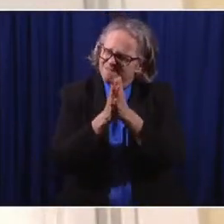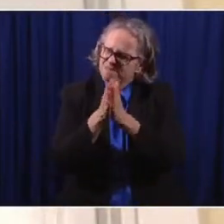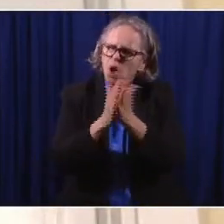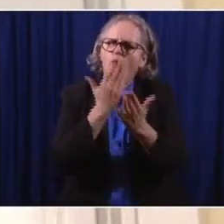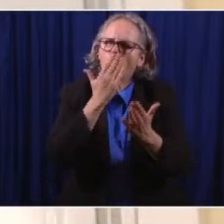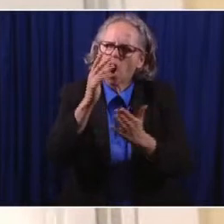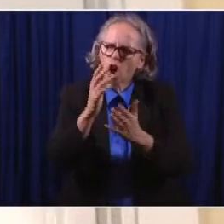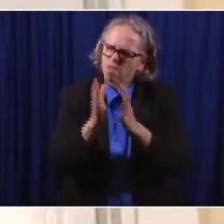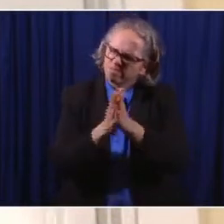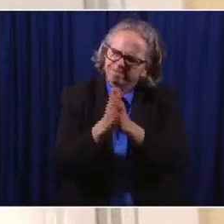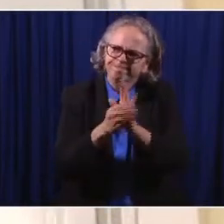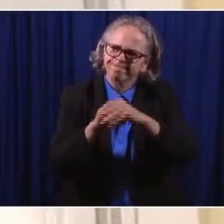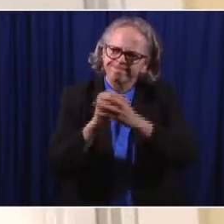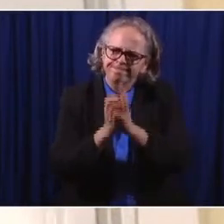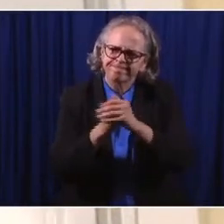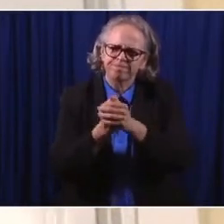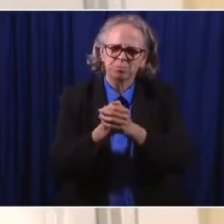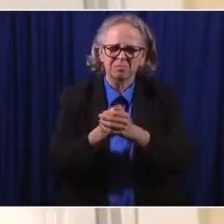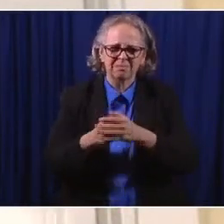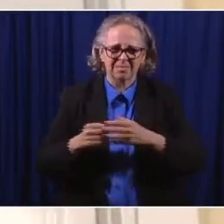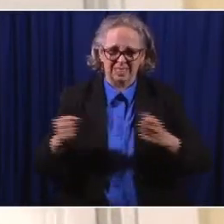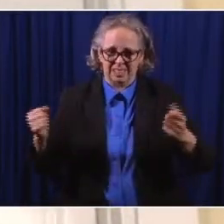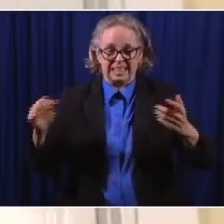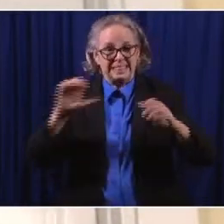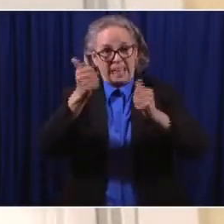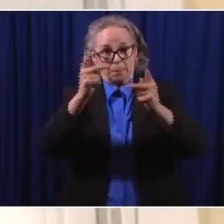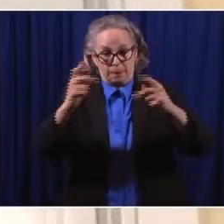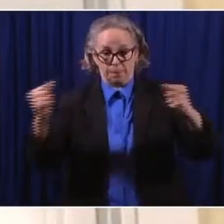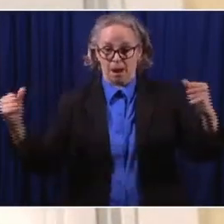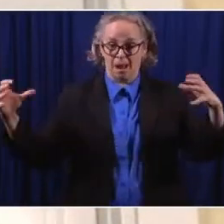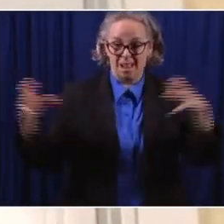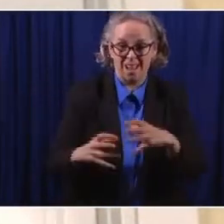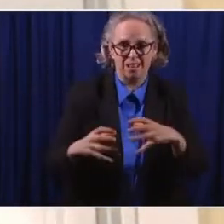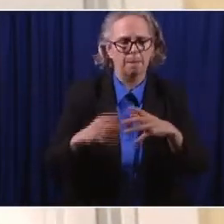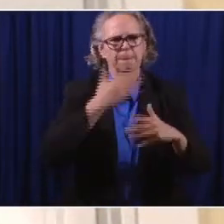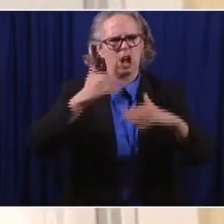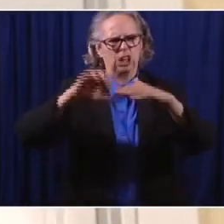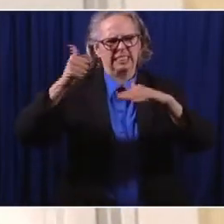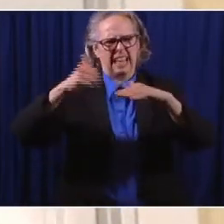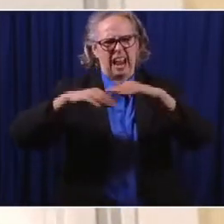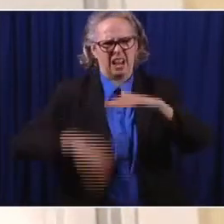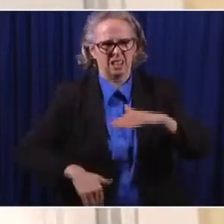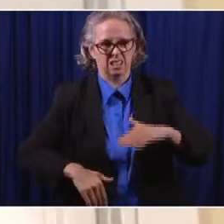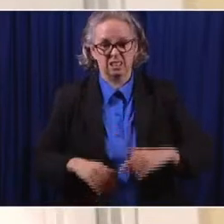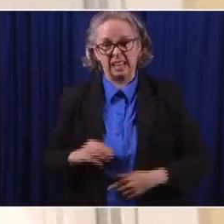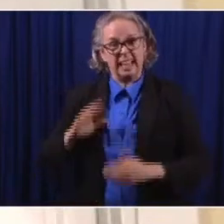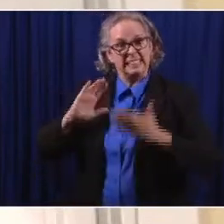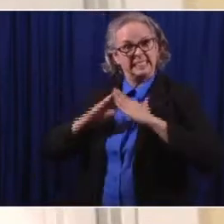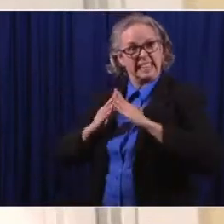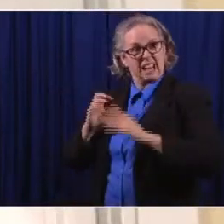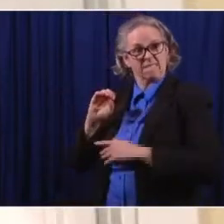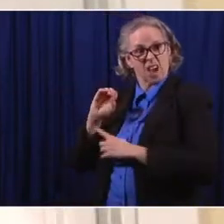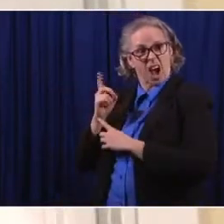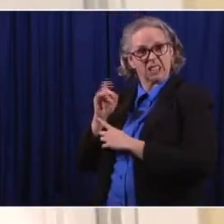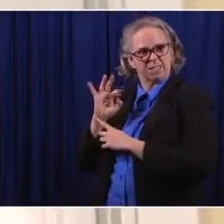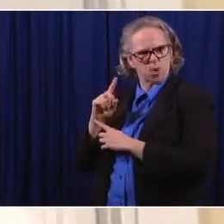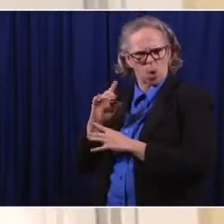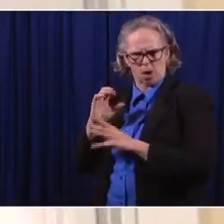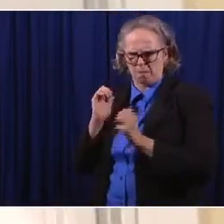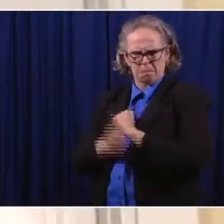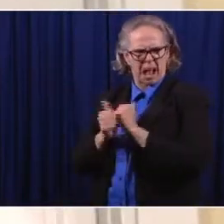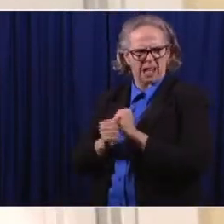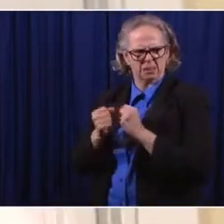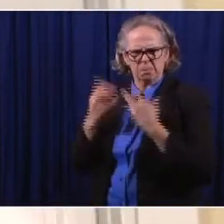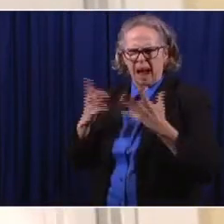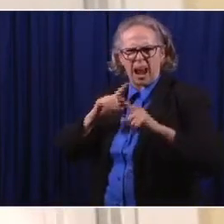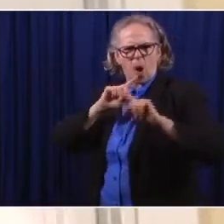10 or fewer people. And our city of Oxford has passed aggressive ordinances around mask wearing and gathering size. And the city of